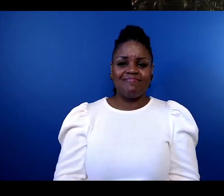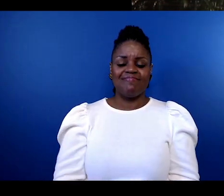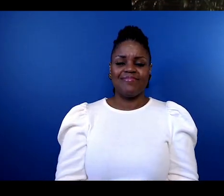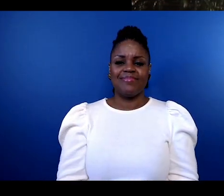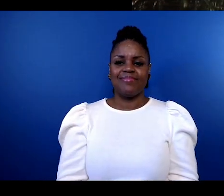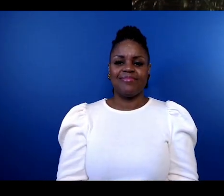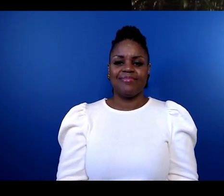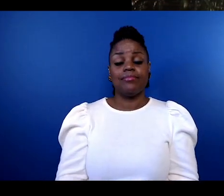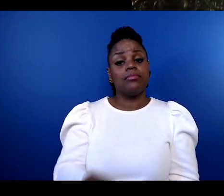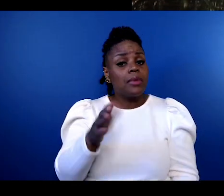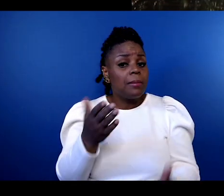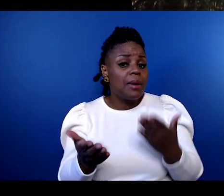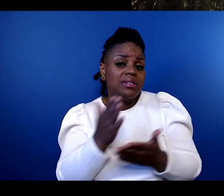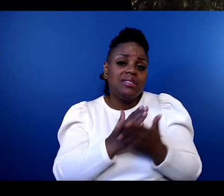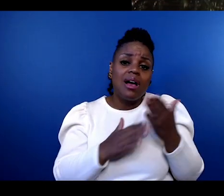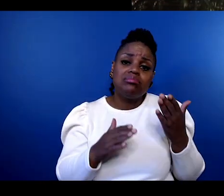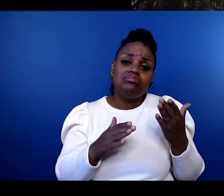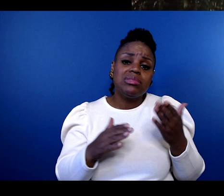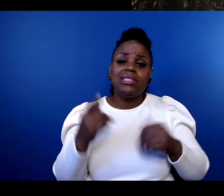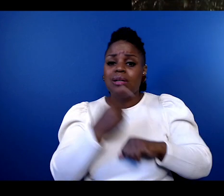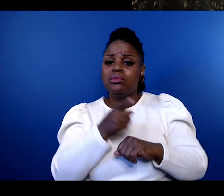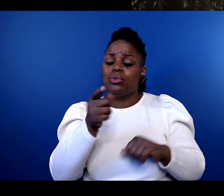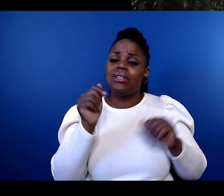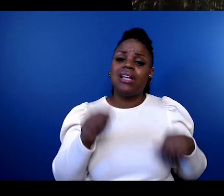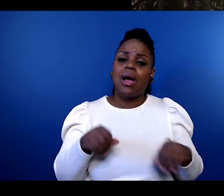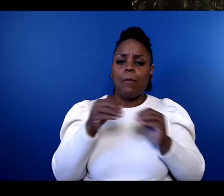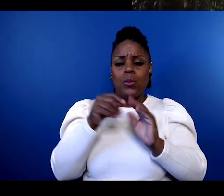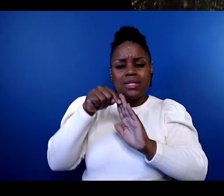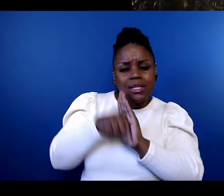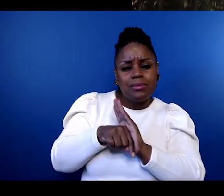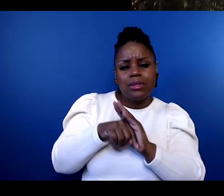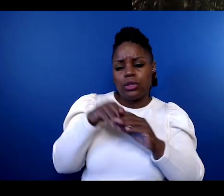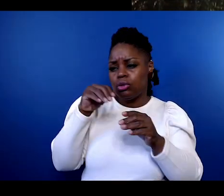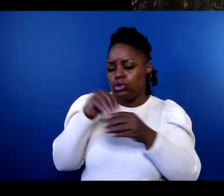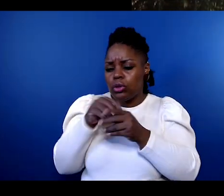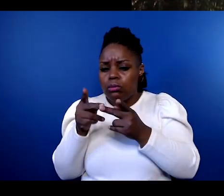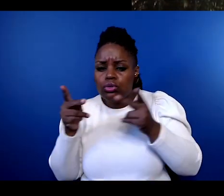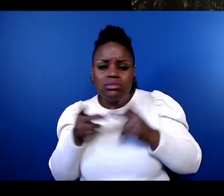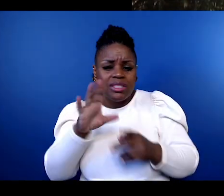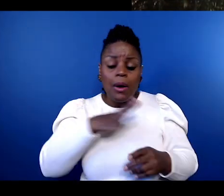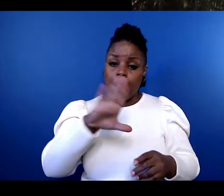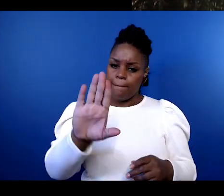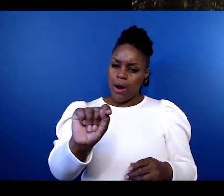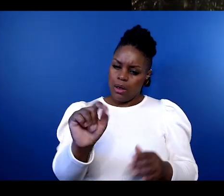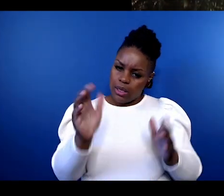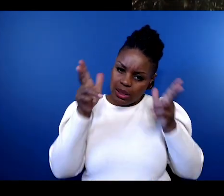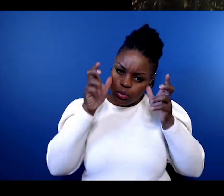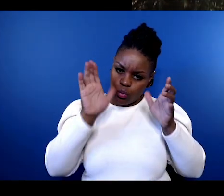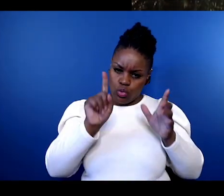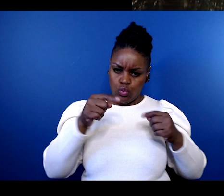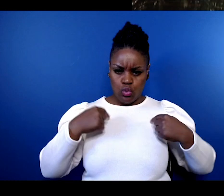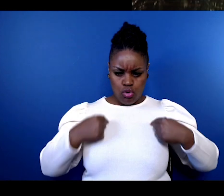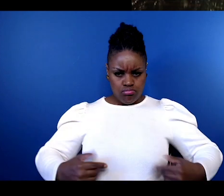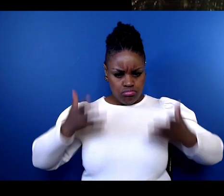Now we're going to slowly come up into Warrior Two. In Warrior Two, both the hips and chest